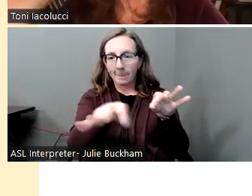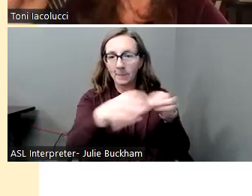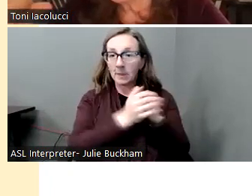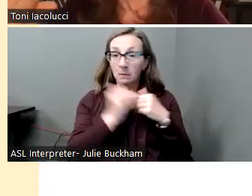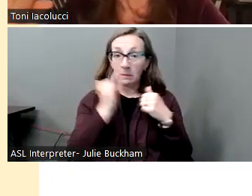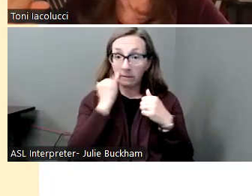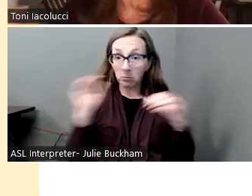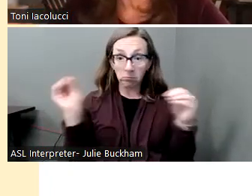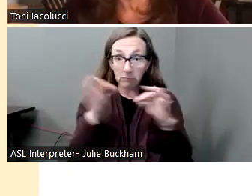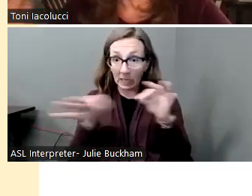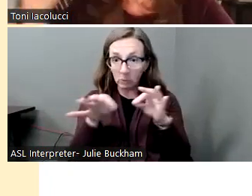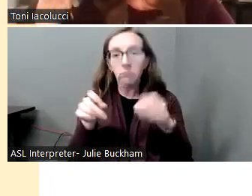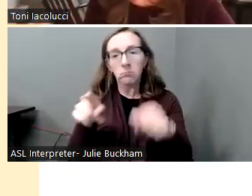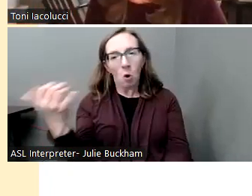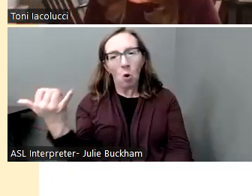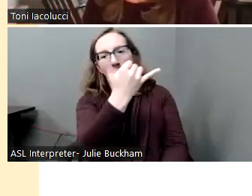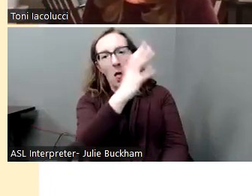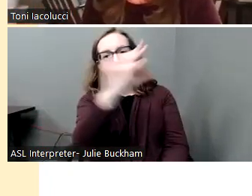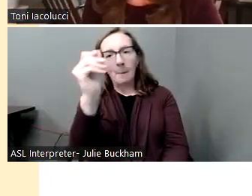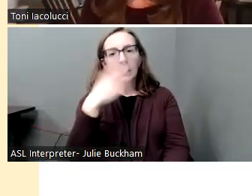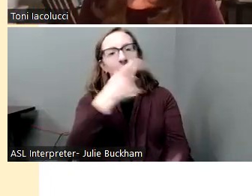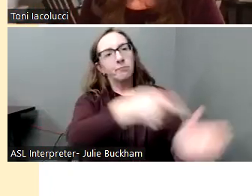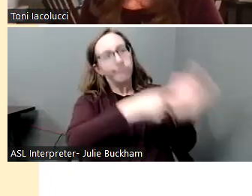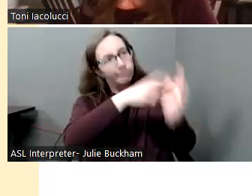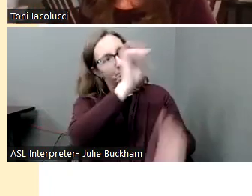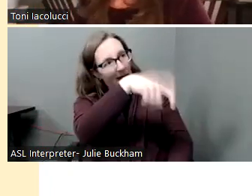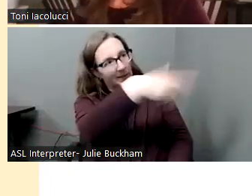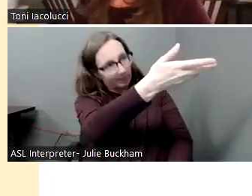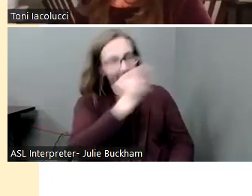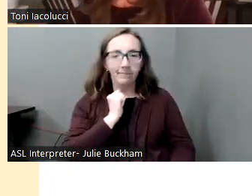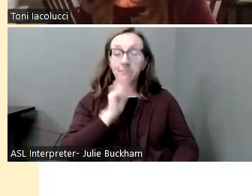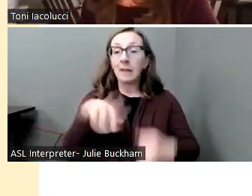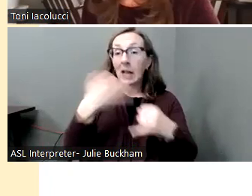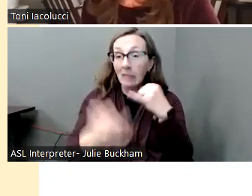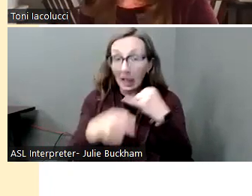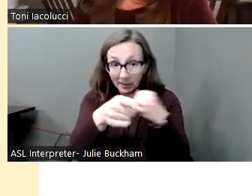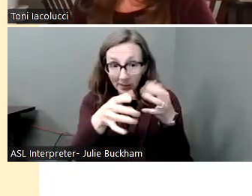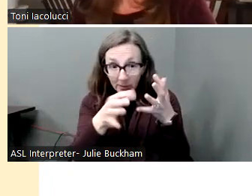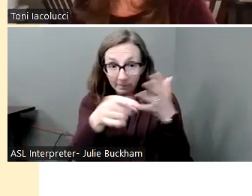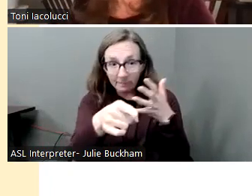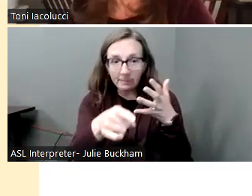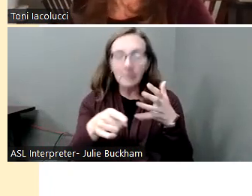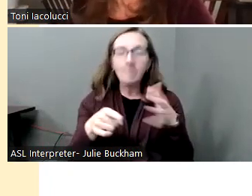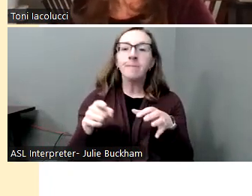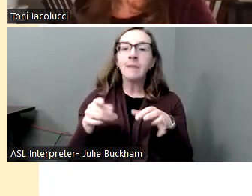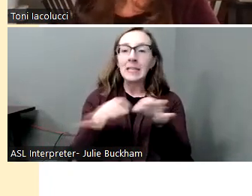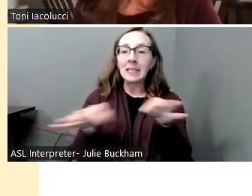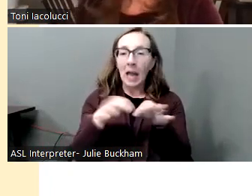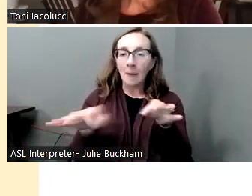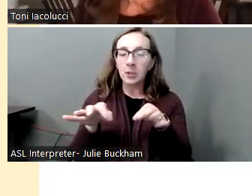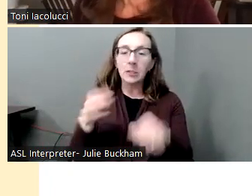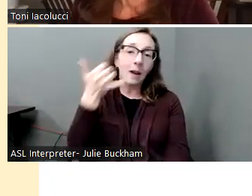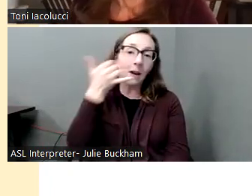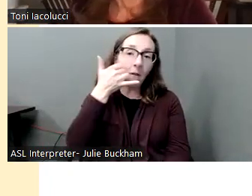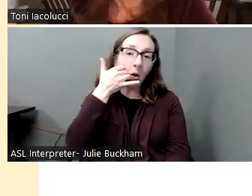getting it, call up the company that did it and demand it. Lastly, on this page is caption telehealth. This is extremely important.